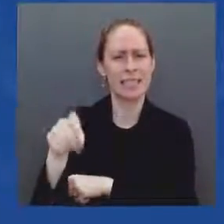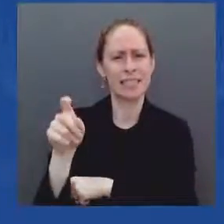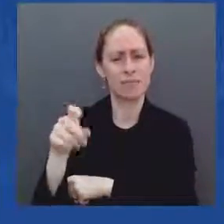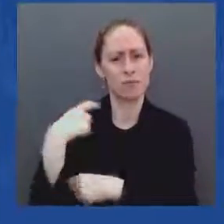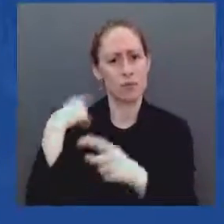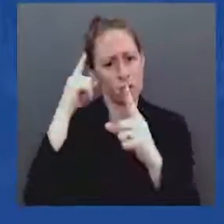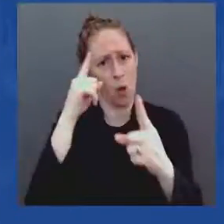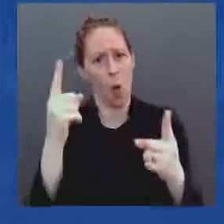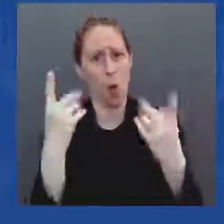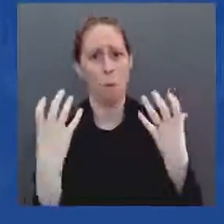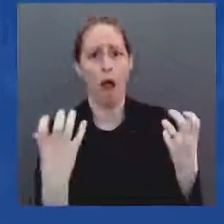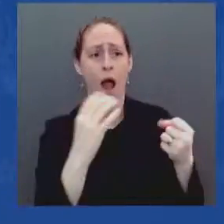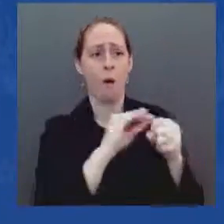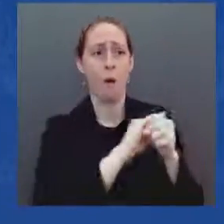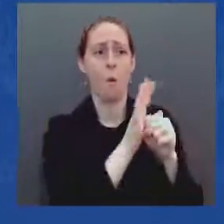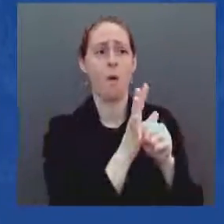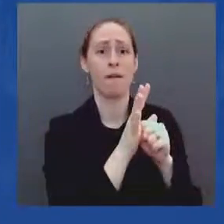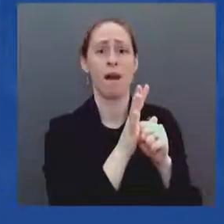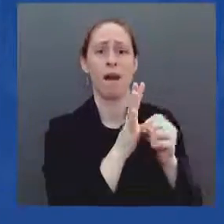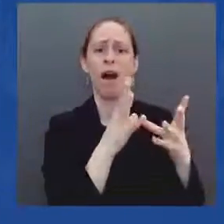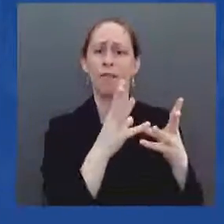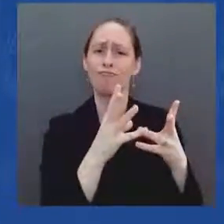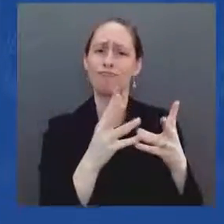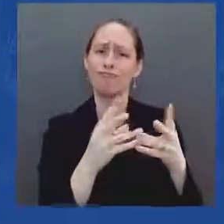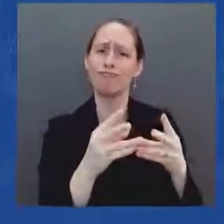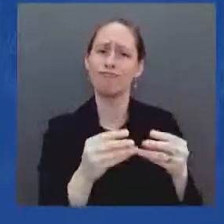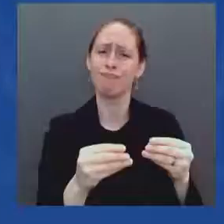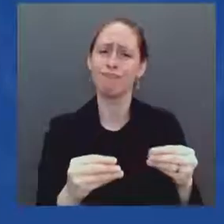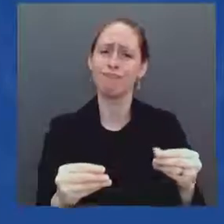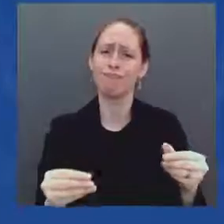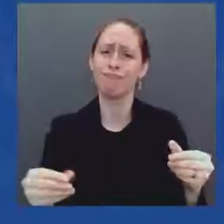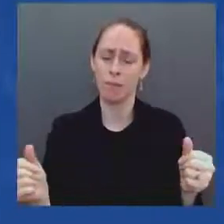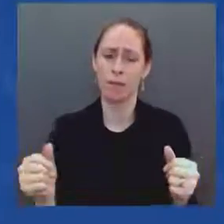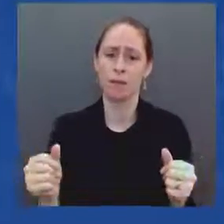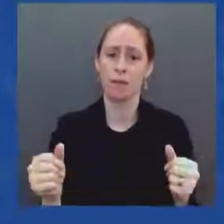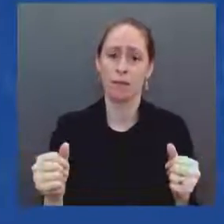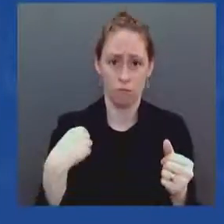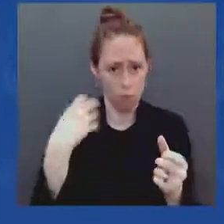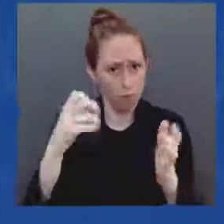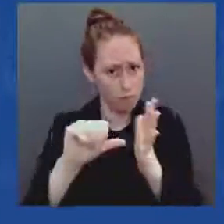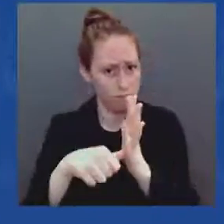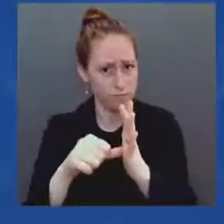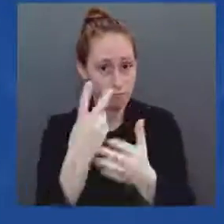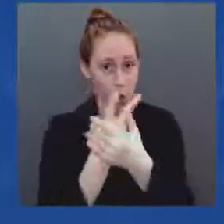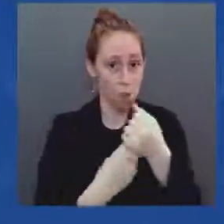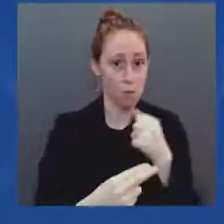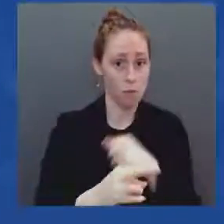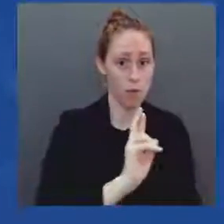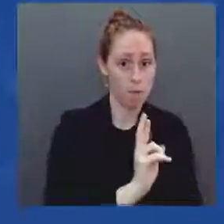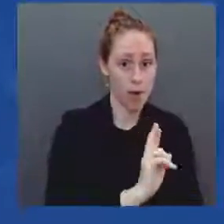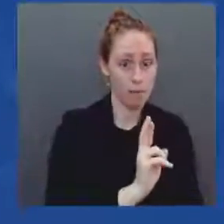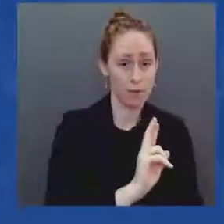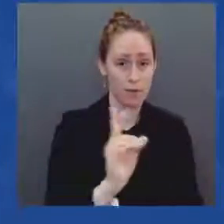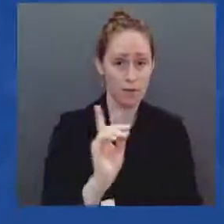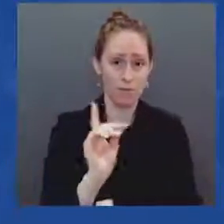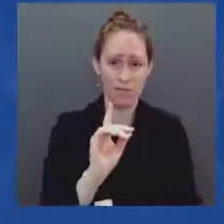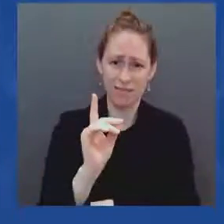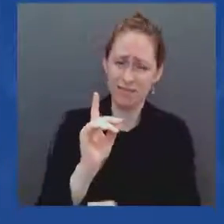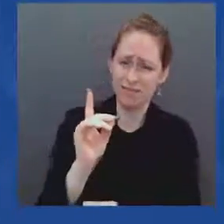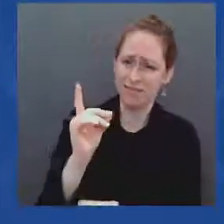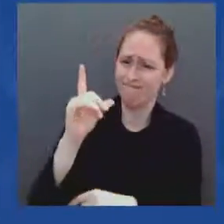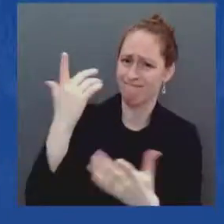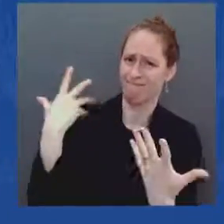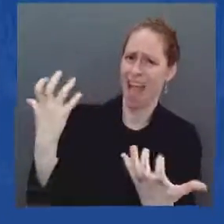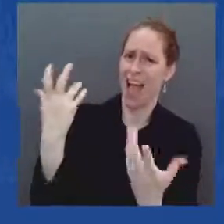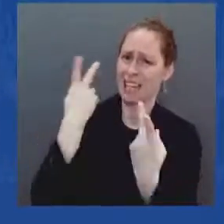in a bipartisan way, hope that the CDC can be helpful to define that more clearly. We want to go from today to